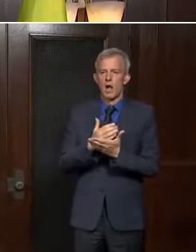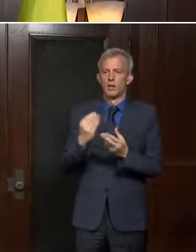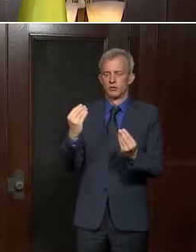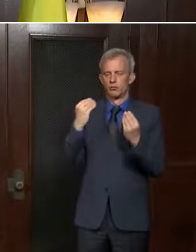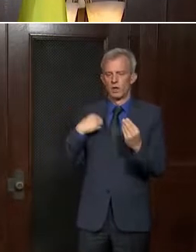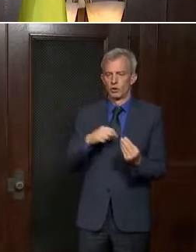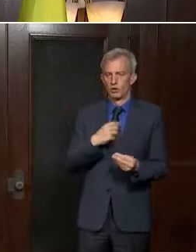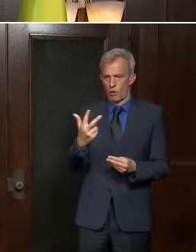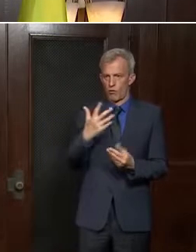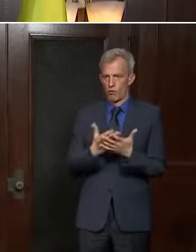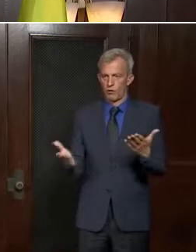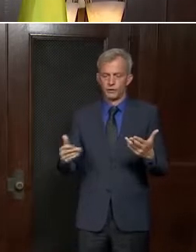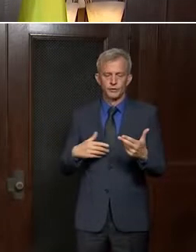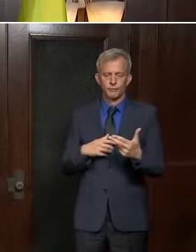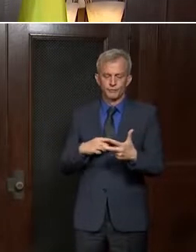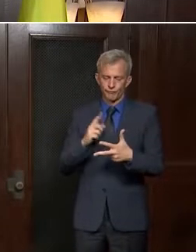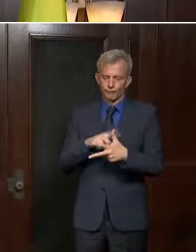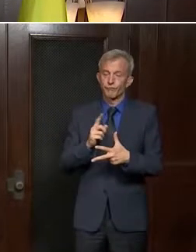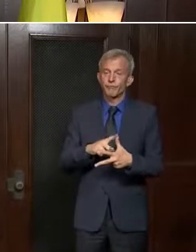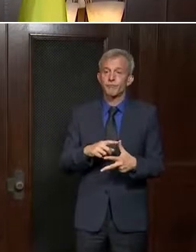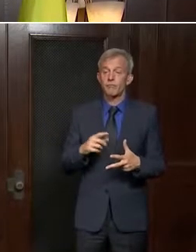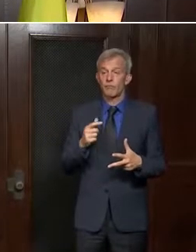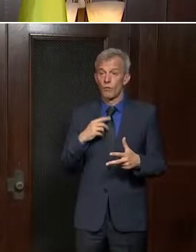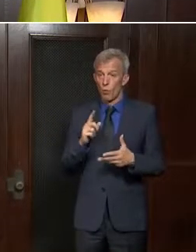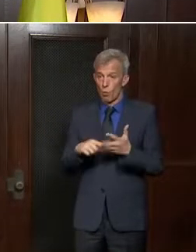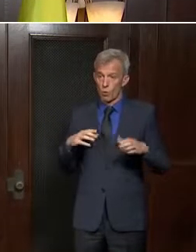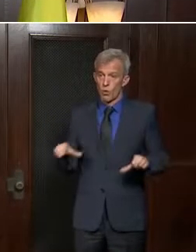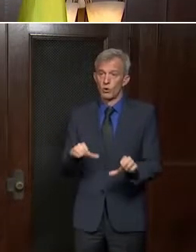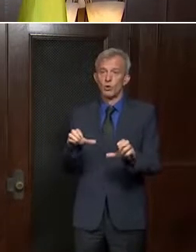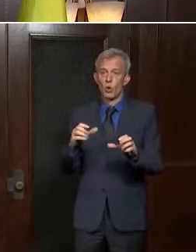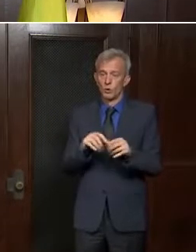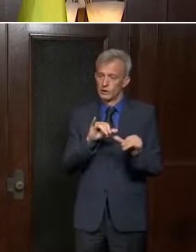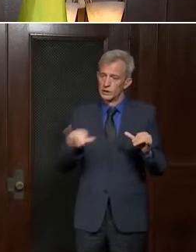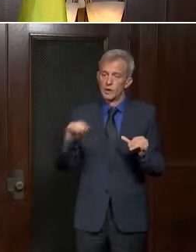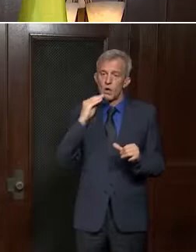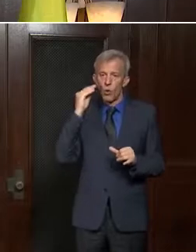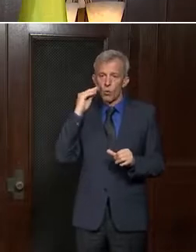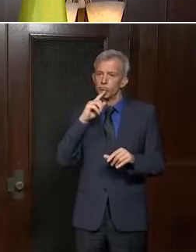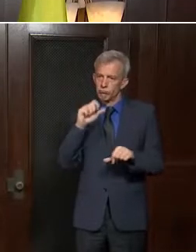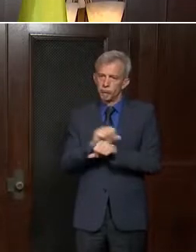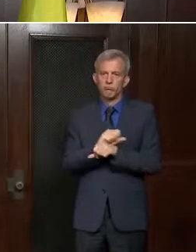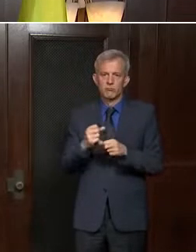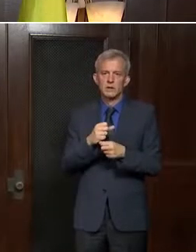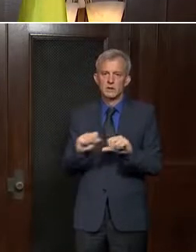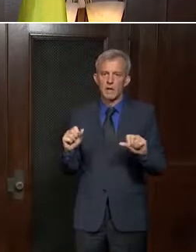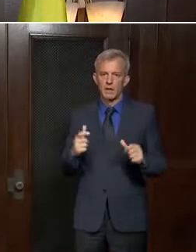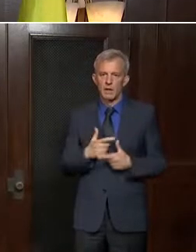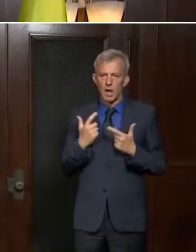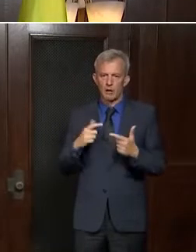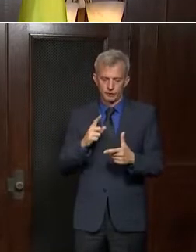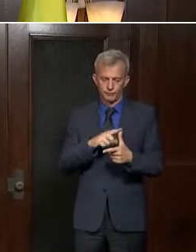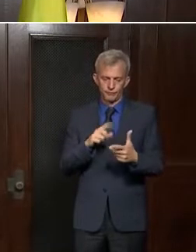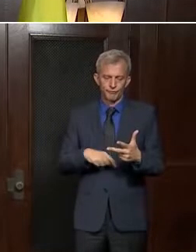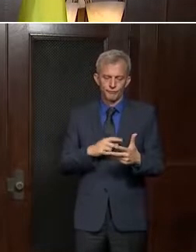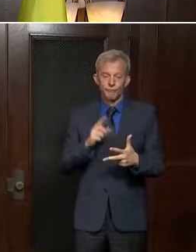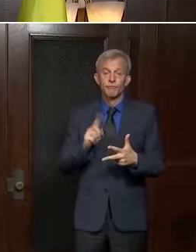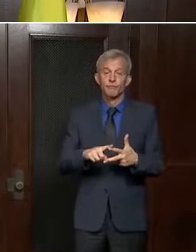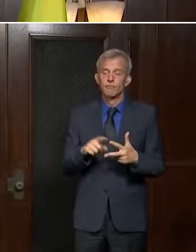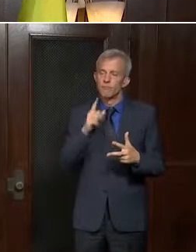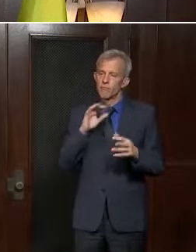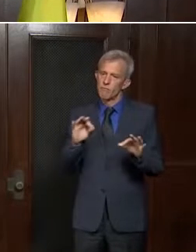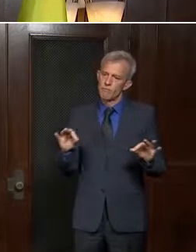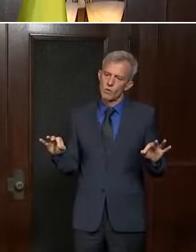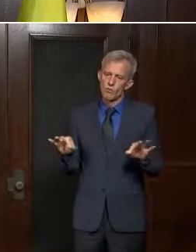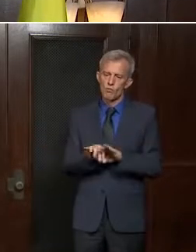that we're taking right now to flatten the curve, to do this work, is saving lives. Second, it's critical to be able to relax